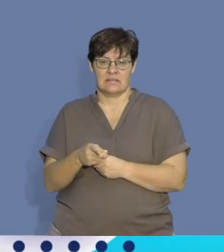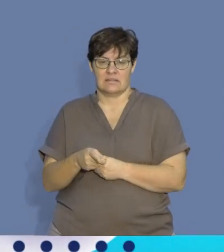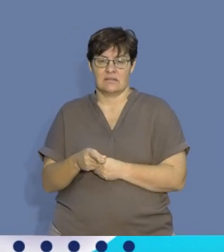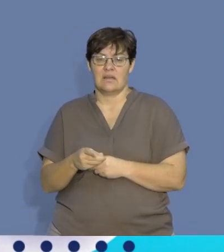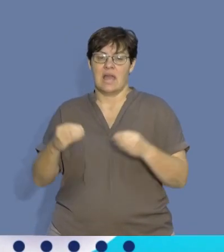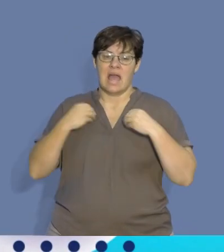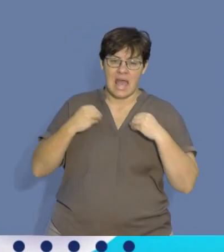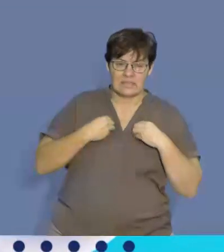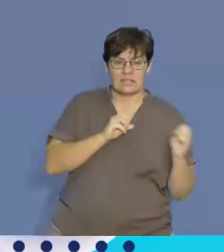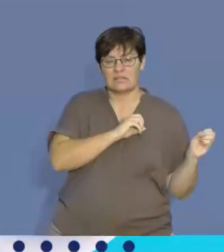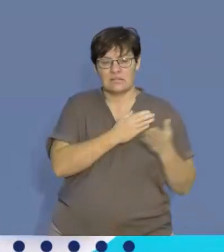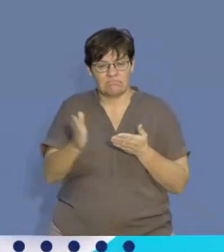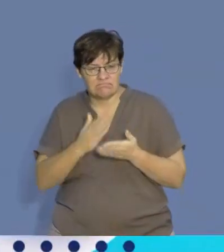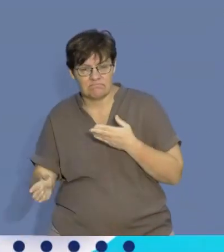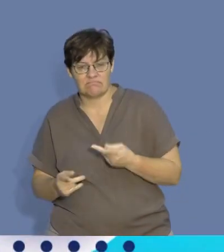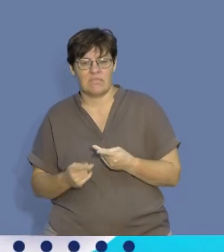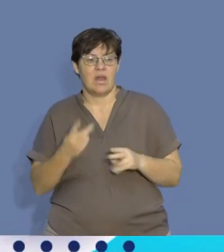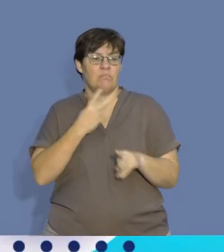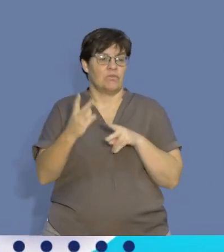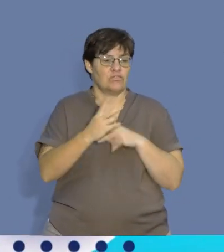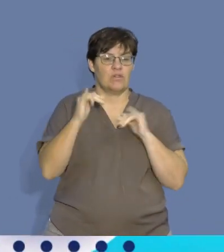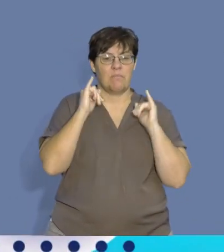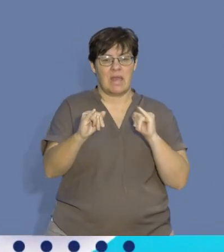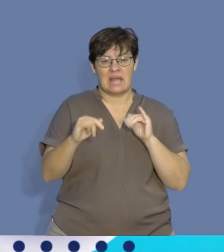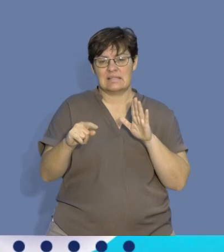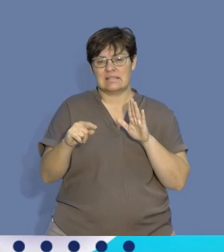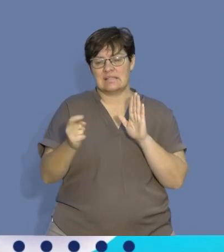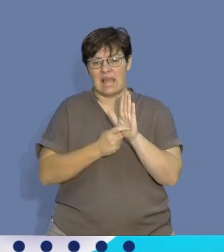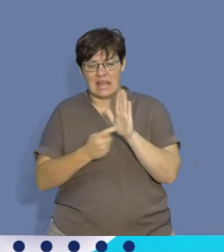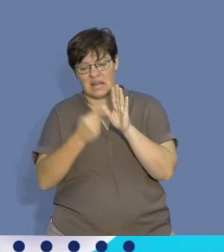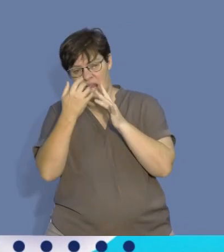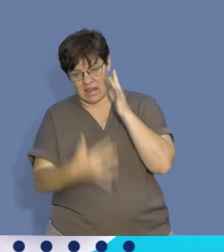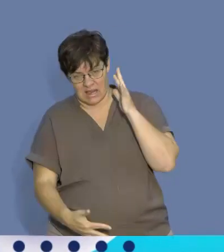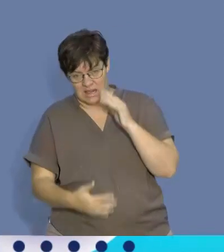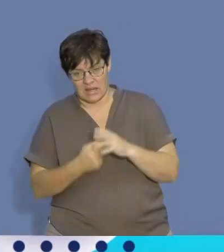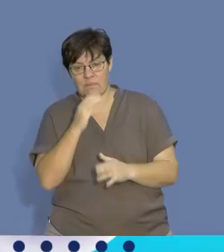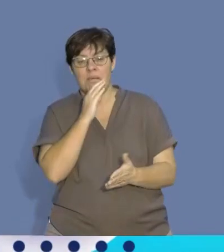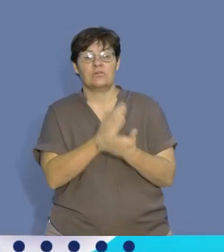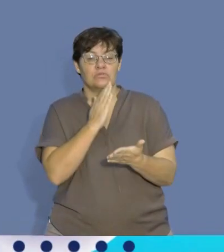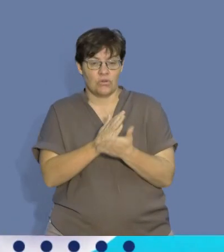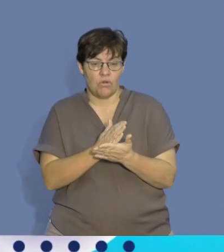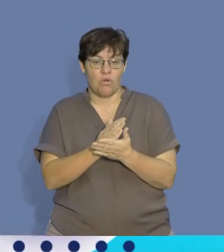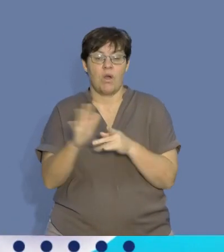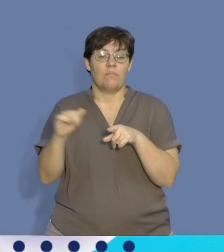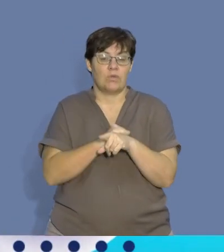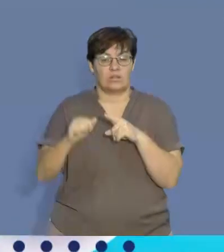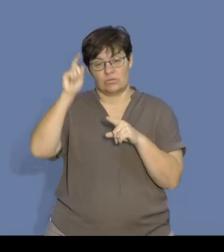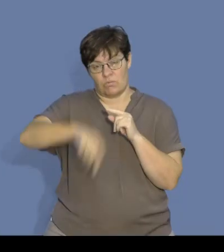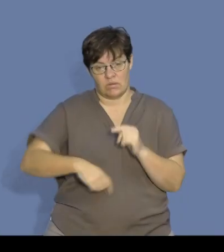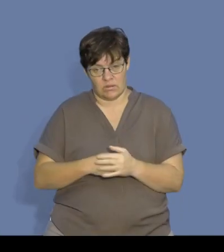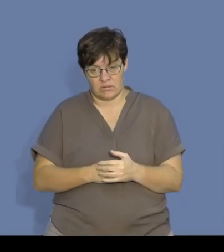additional adjustments, asset disposal, provision for bad debts adjustment, and so on. Make sure that you